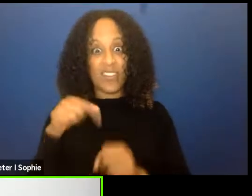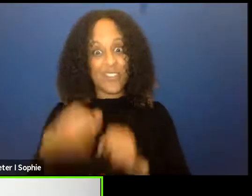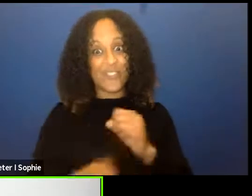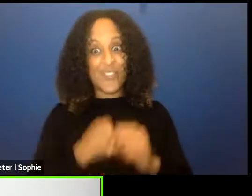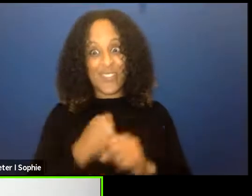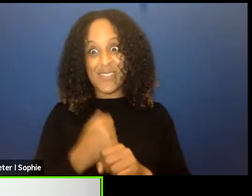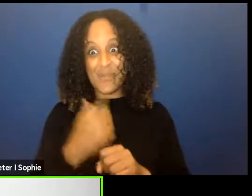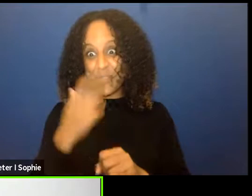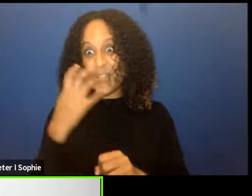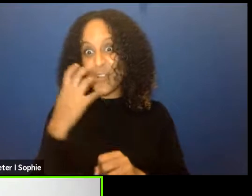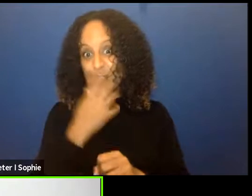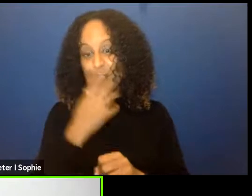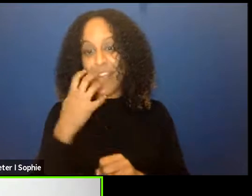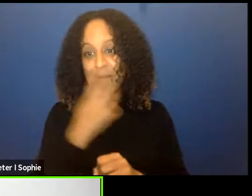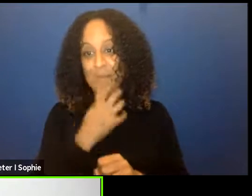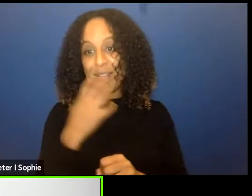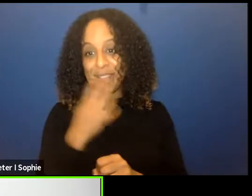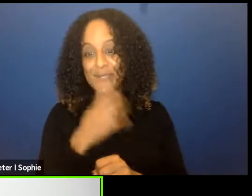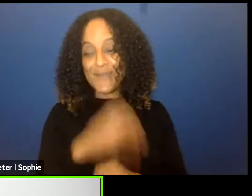incredible